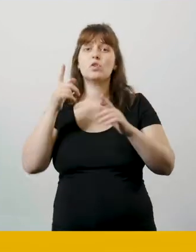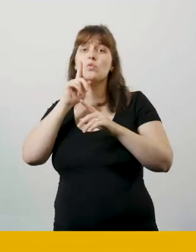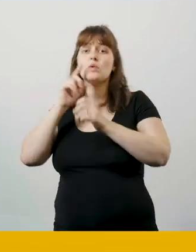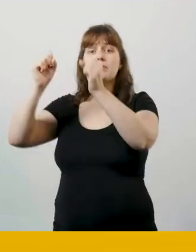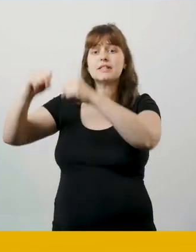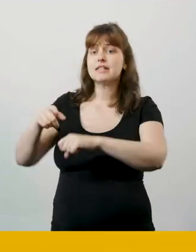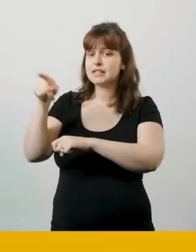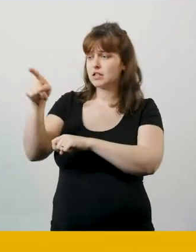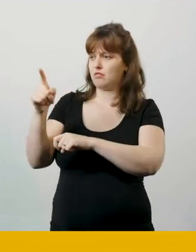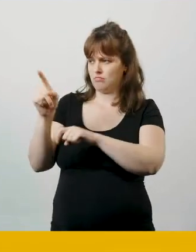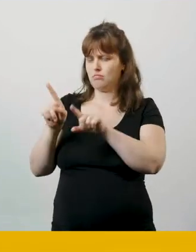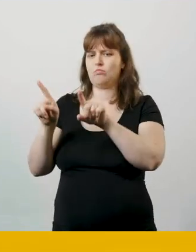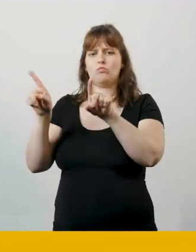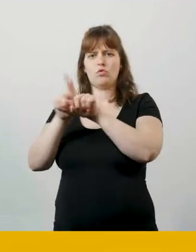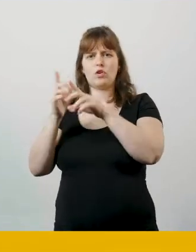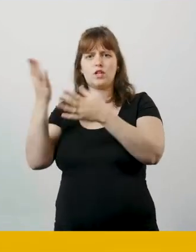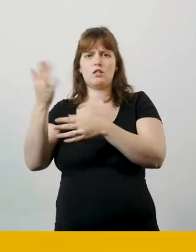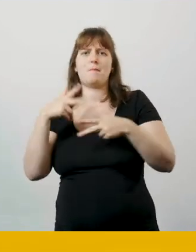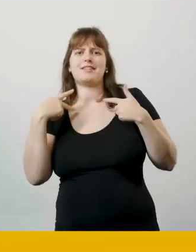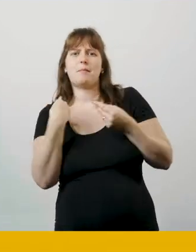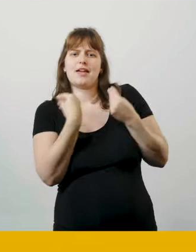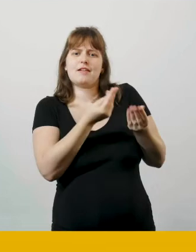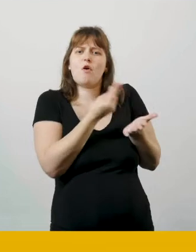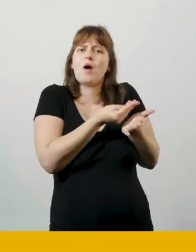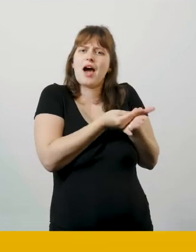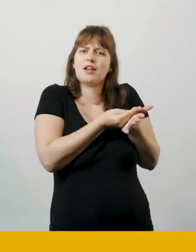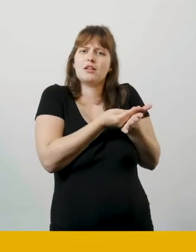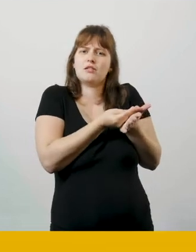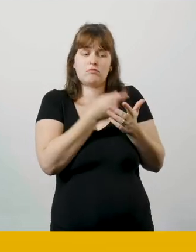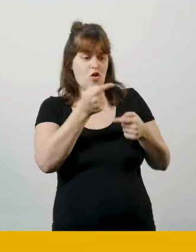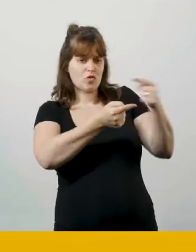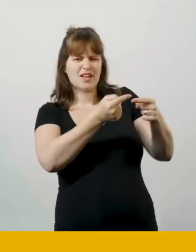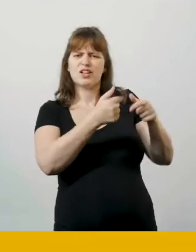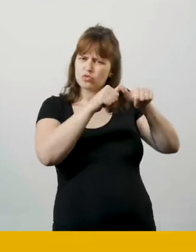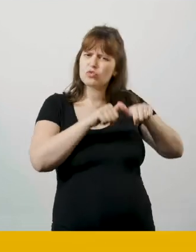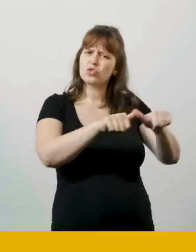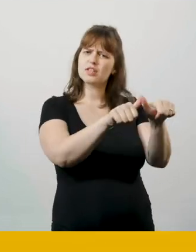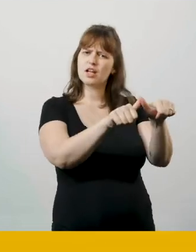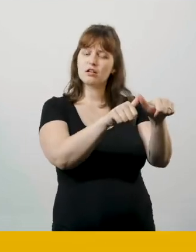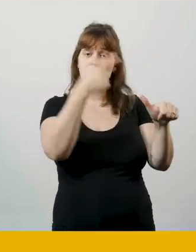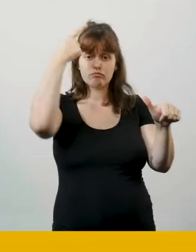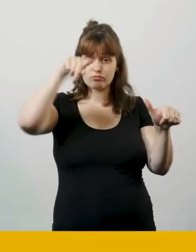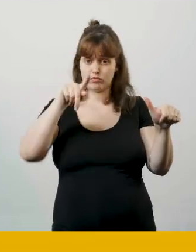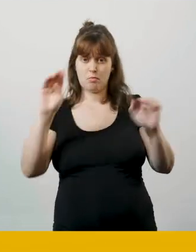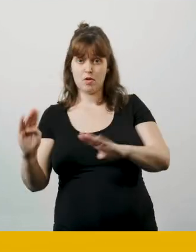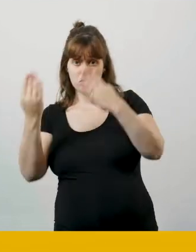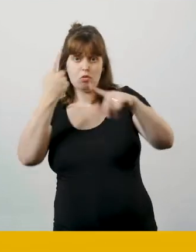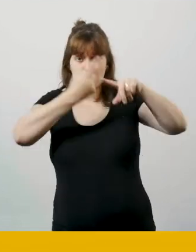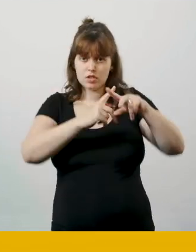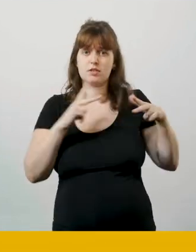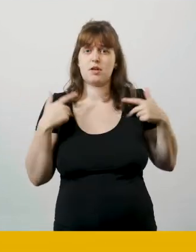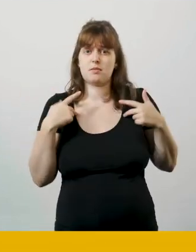value. For society, we are talking about a sustainable development, both on the social and